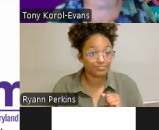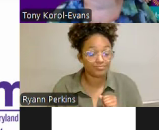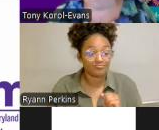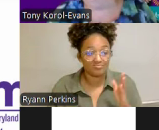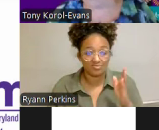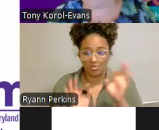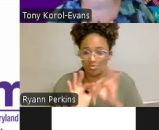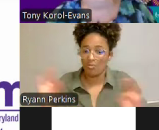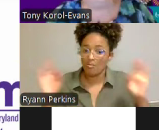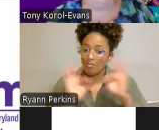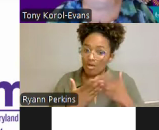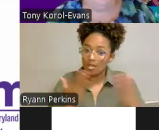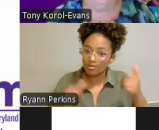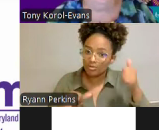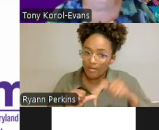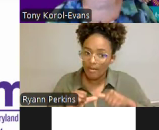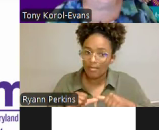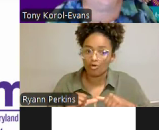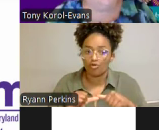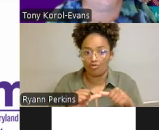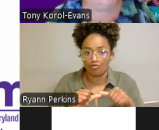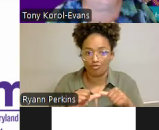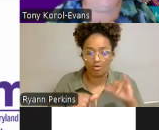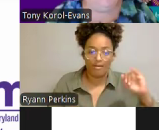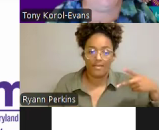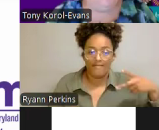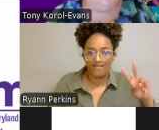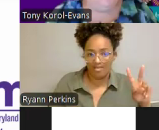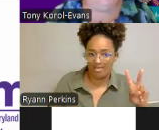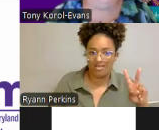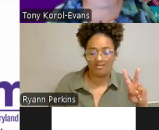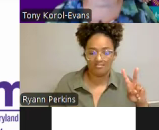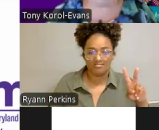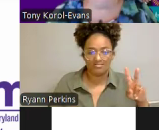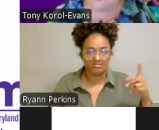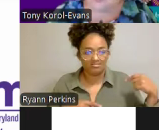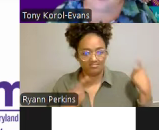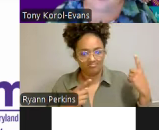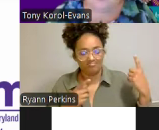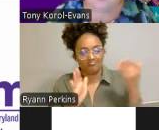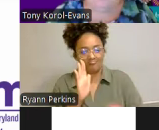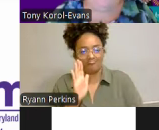physical, psychological, sexual, or technological means. It affects